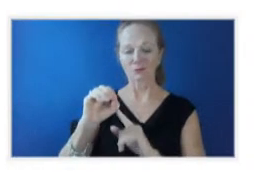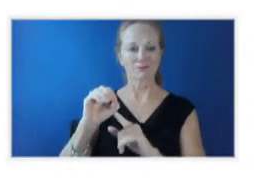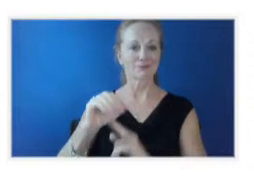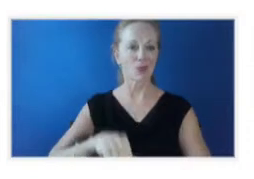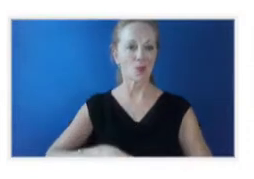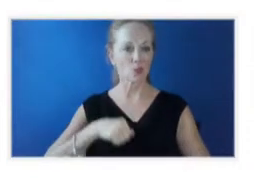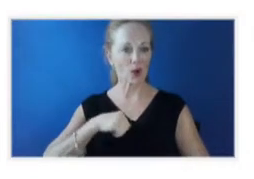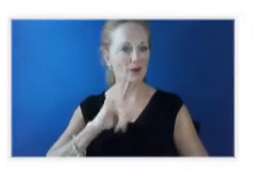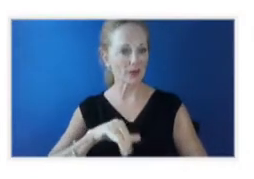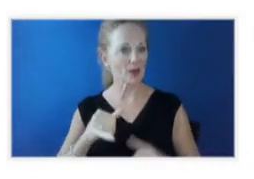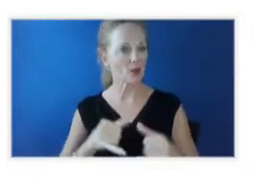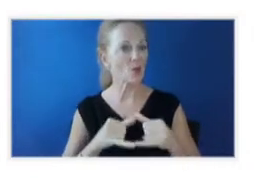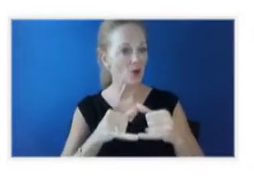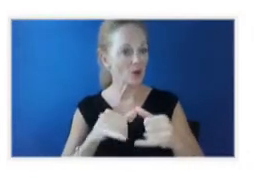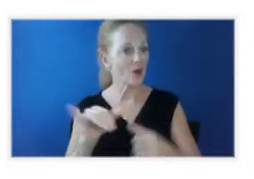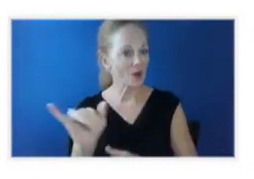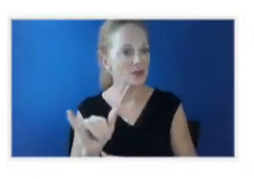well.